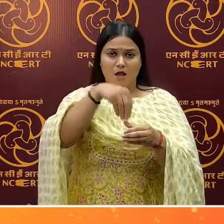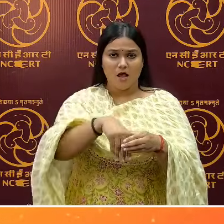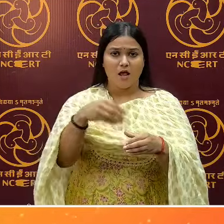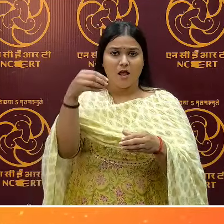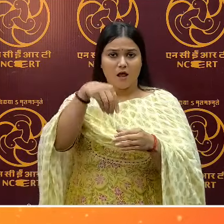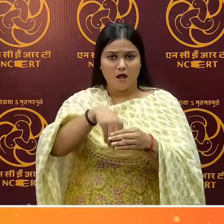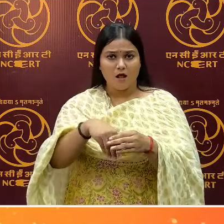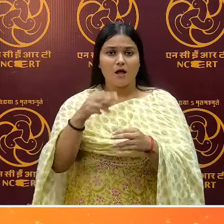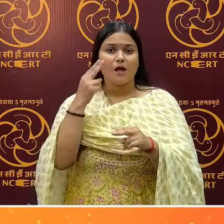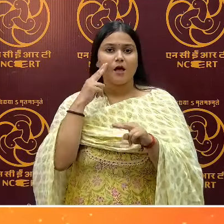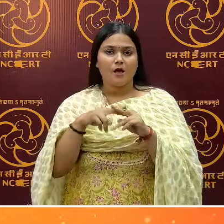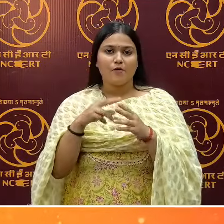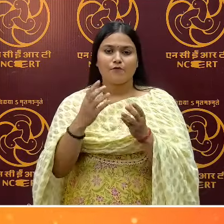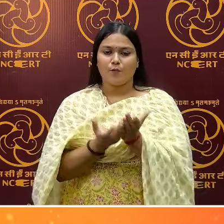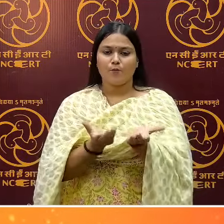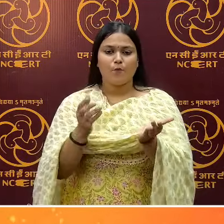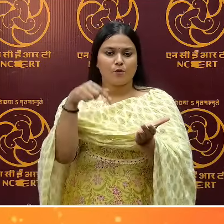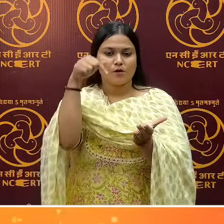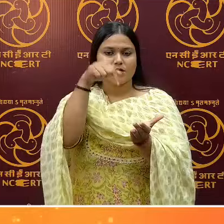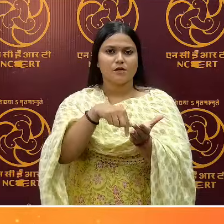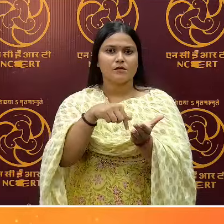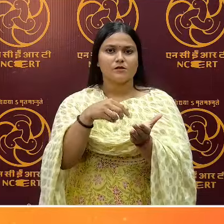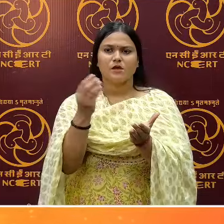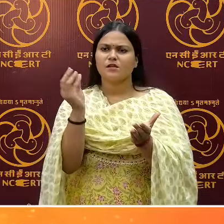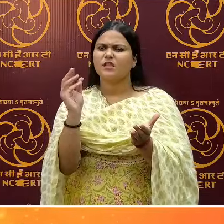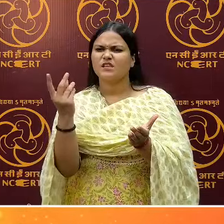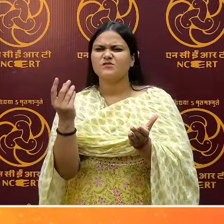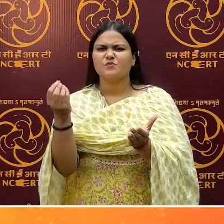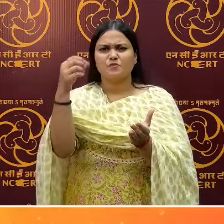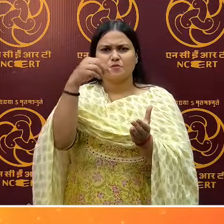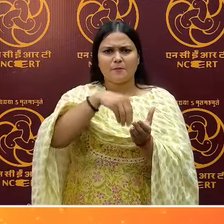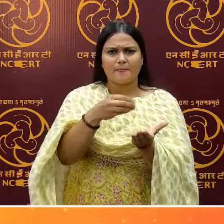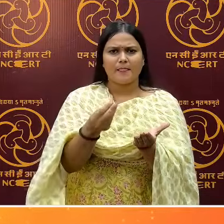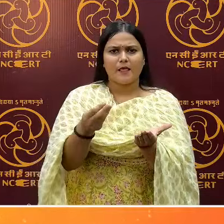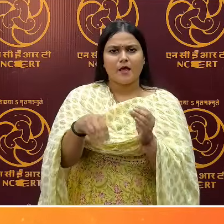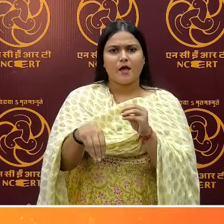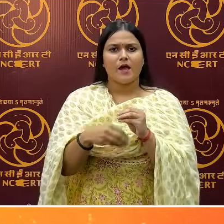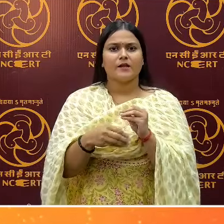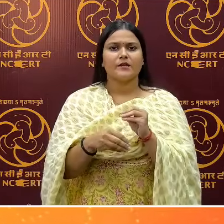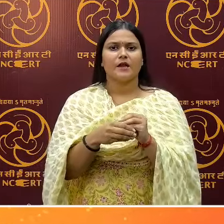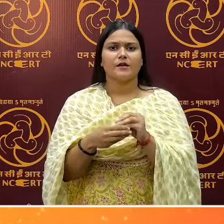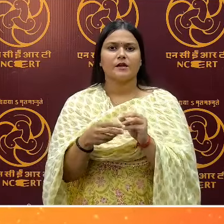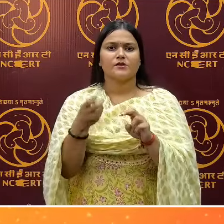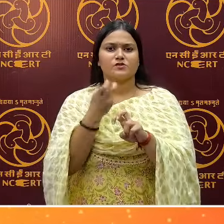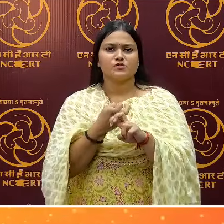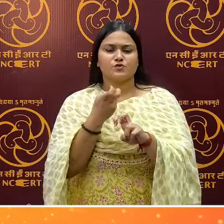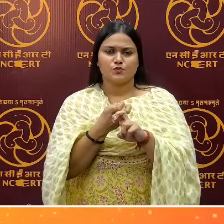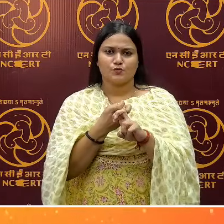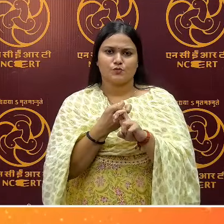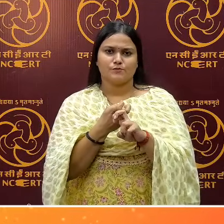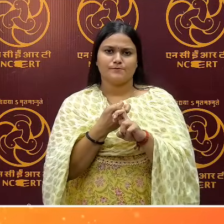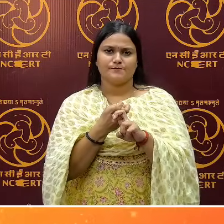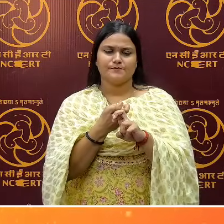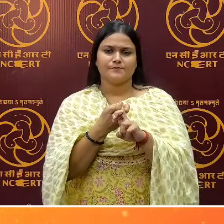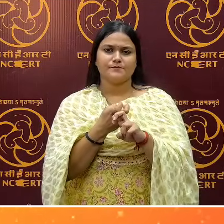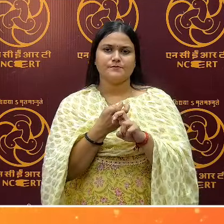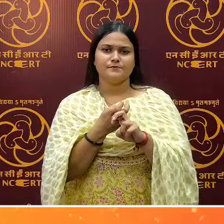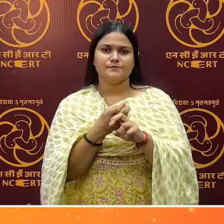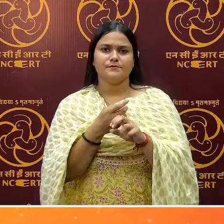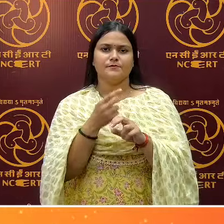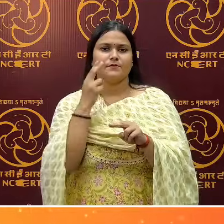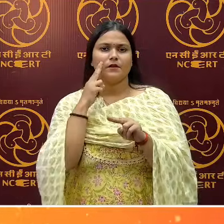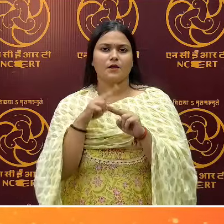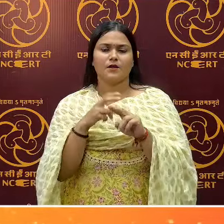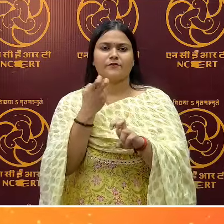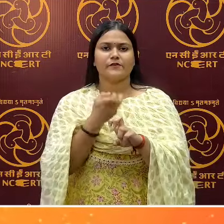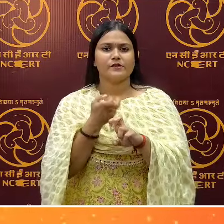will go into the bowl, it will remove the air out. Okay. And let's see, I have this stone, so let's try with this only. Okay. So if I put